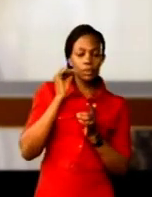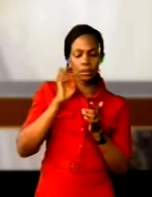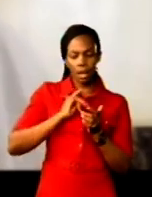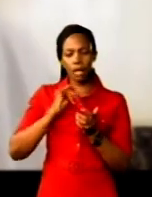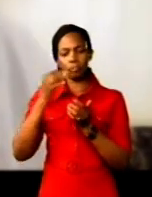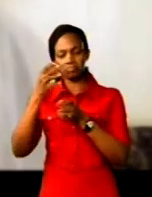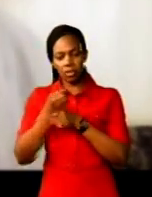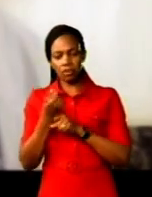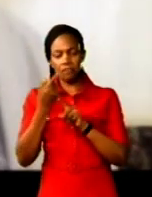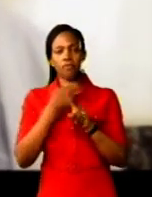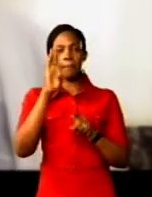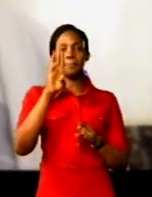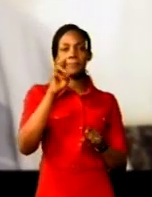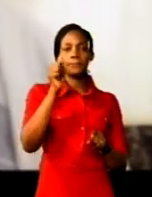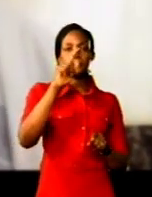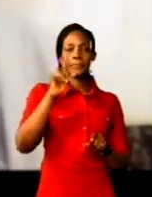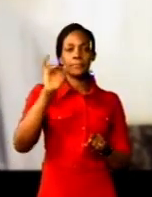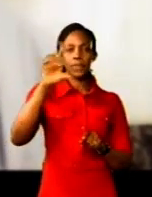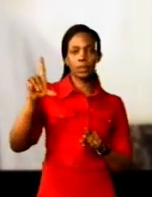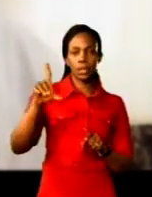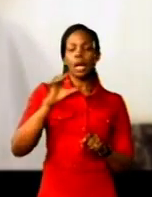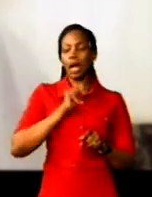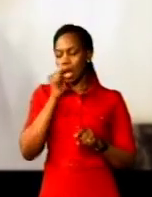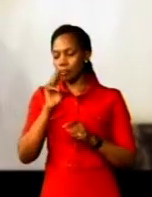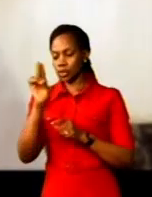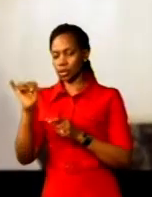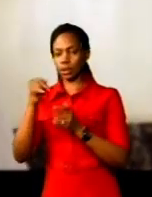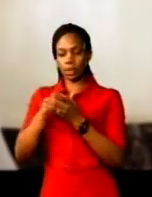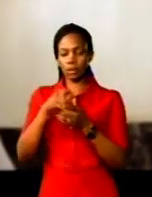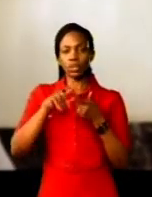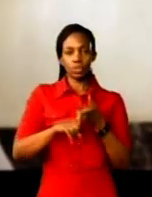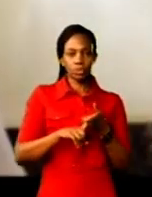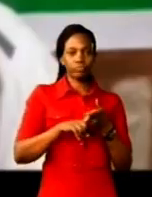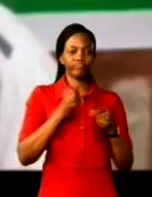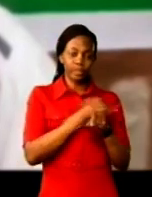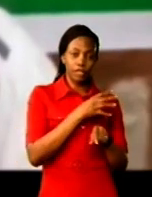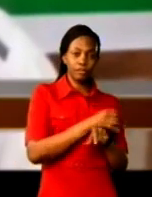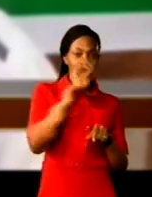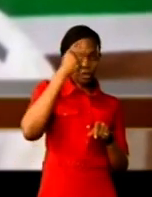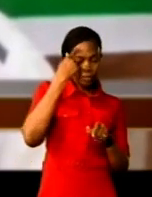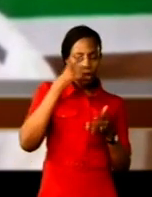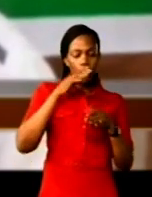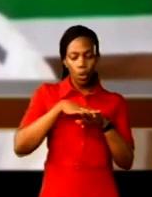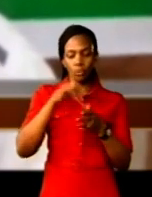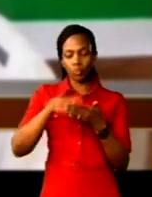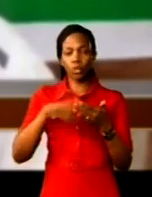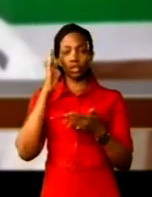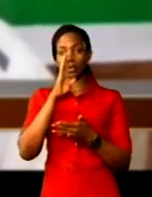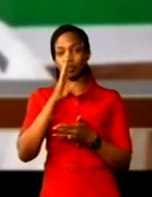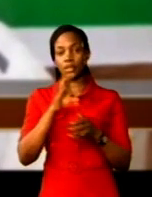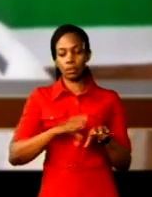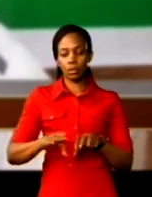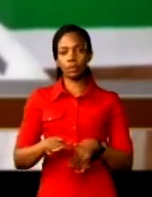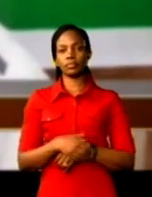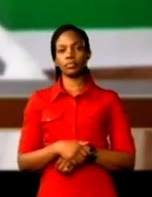government on the things to be done on biotechnology. Also learned that through the use